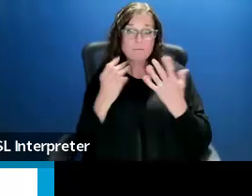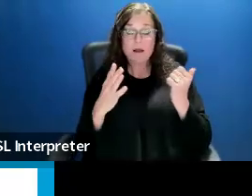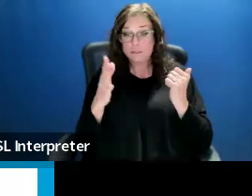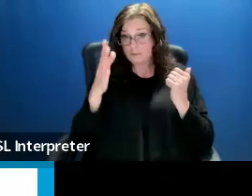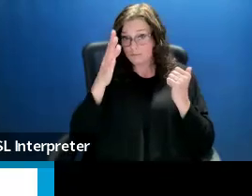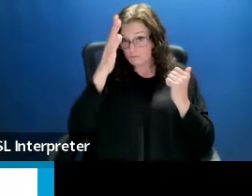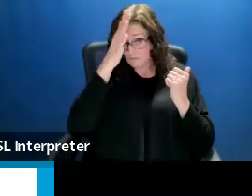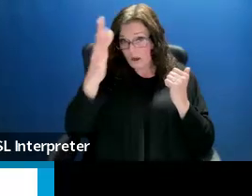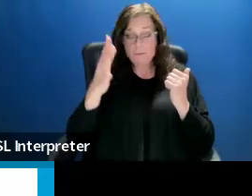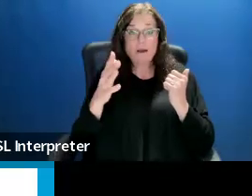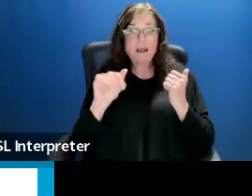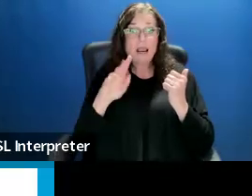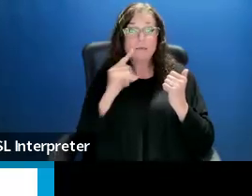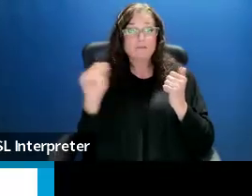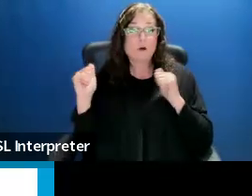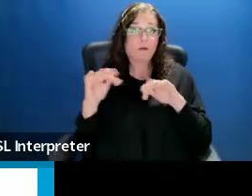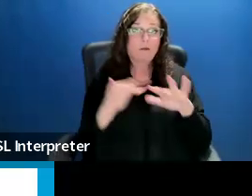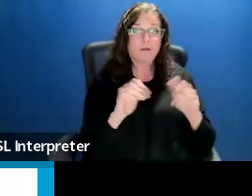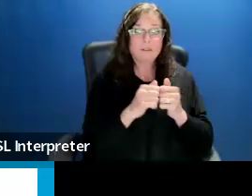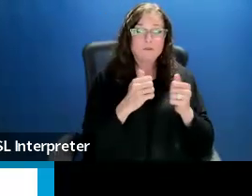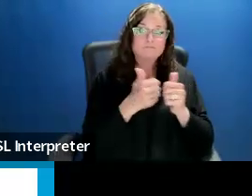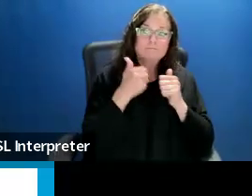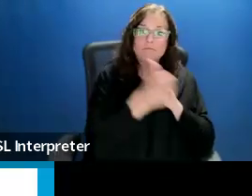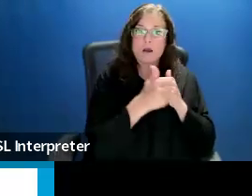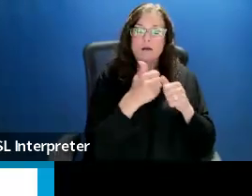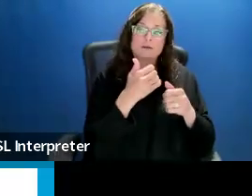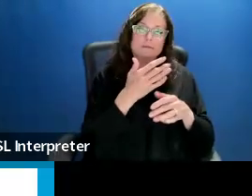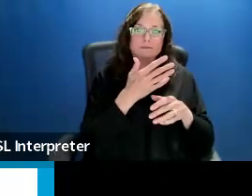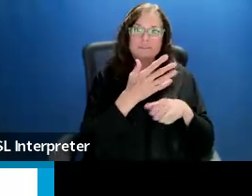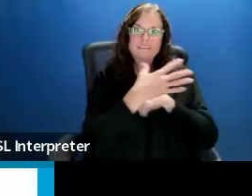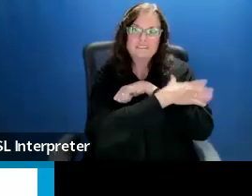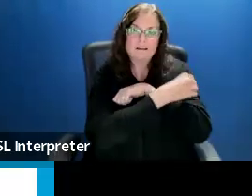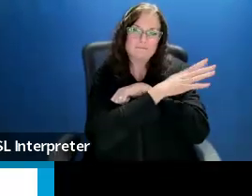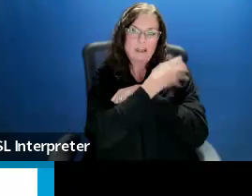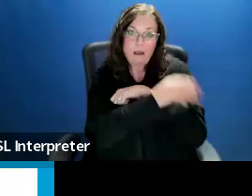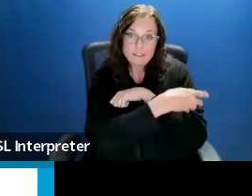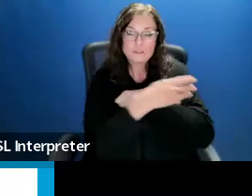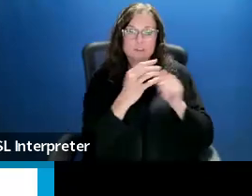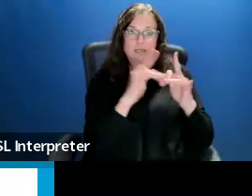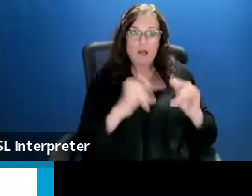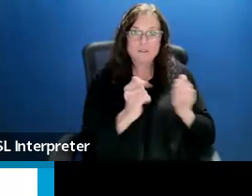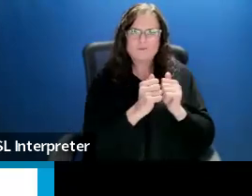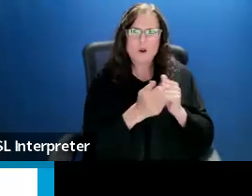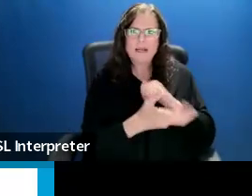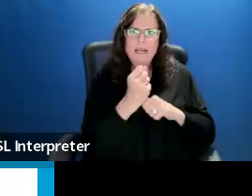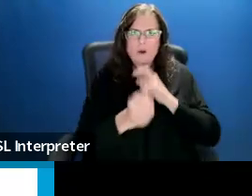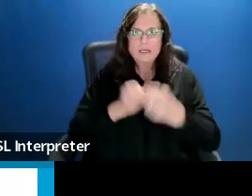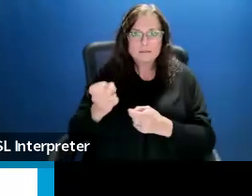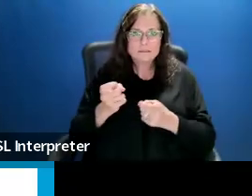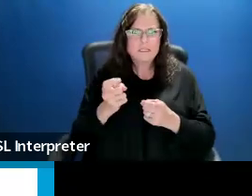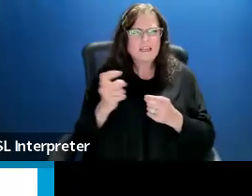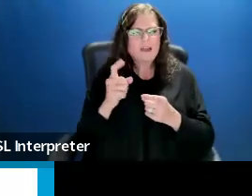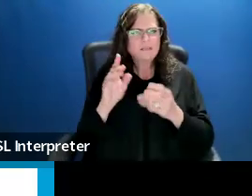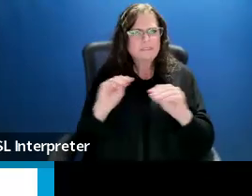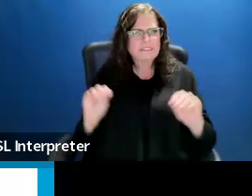Amos dies, all the Devlins come running to his remote Scottish manor for a piece of their inheritance, only to find a mysterious magical game